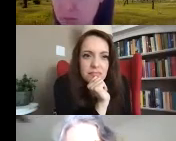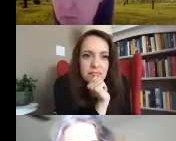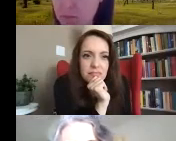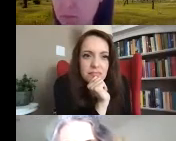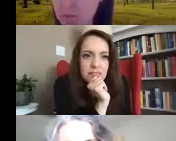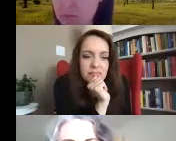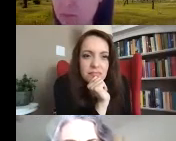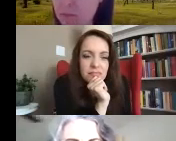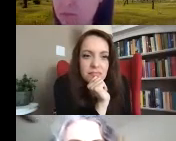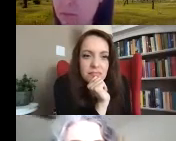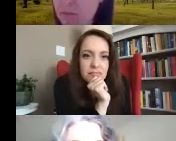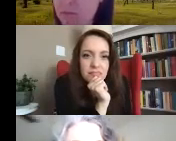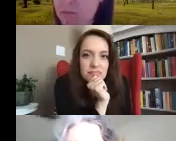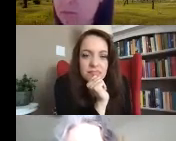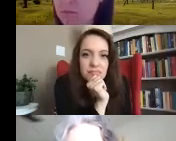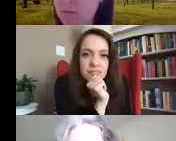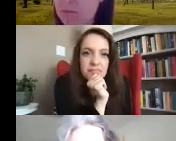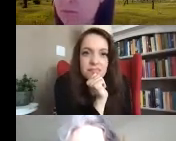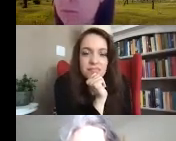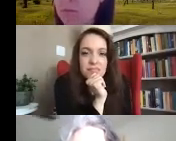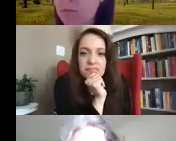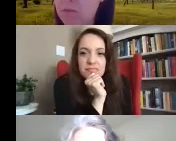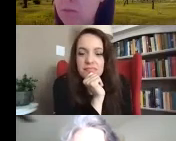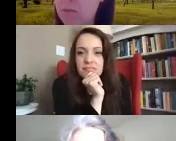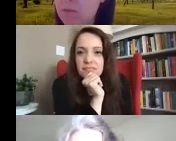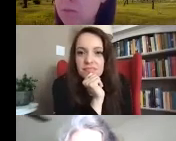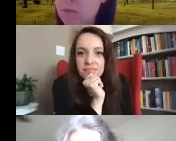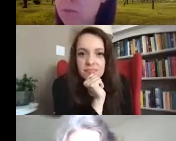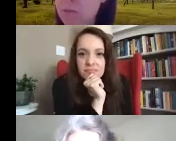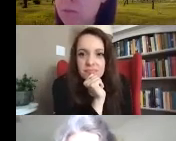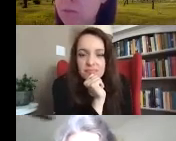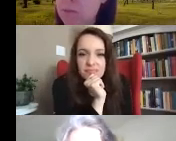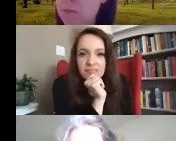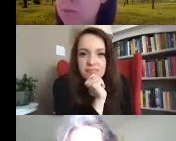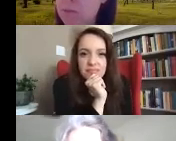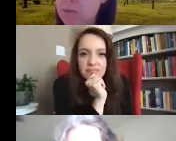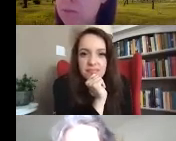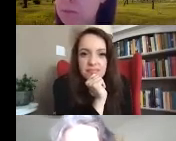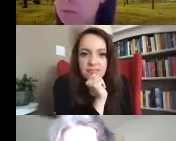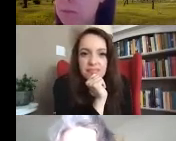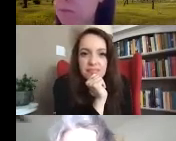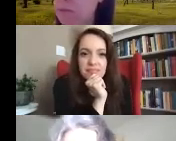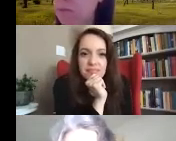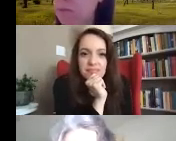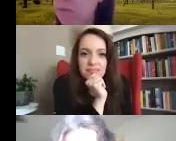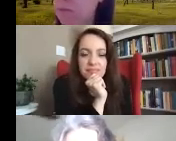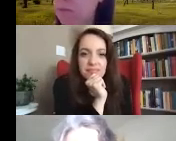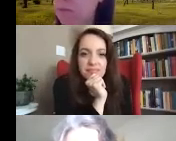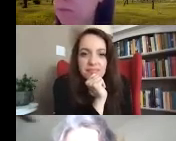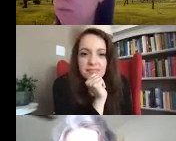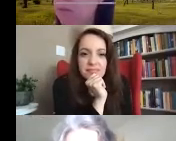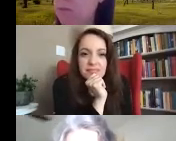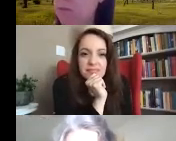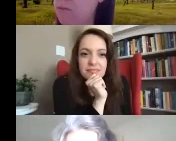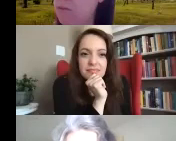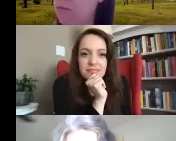operating room, learning the principles of rotating the scope, left, right, up, down, and so on. Next slide.